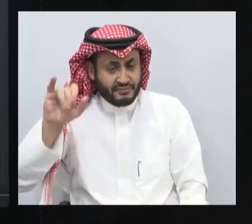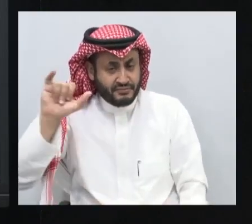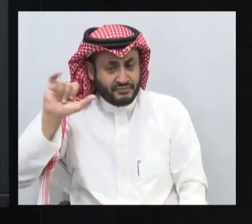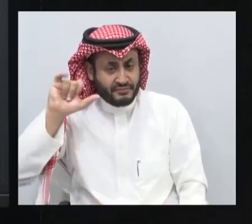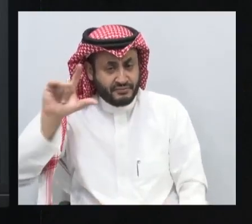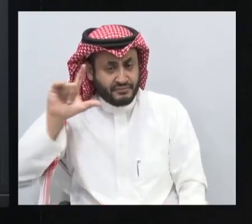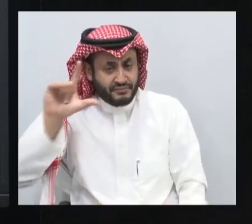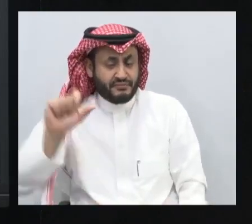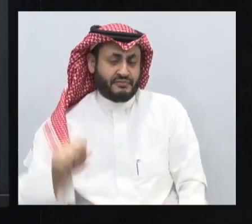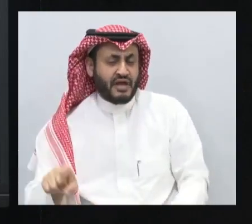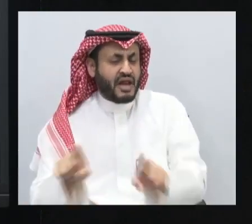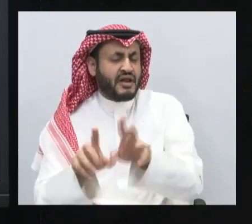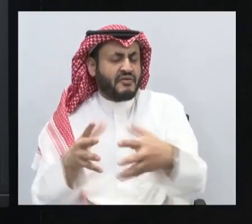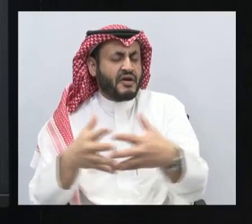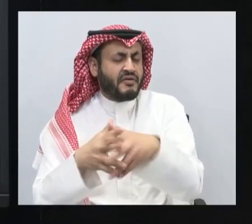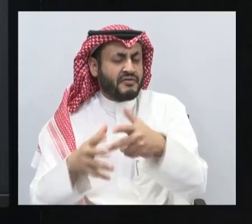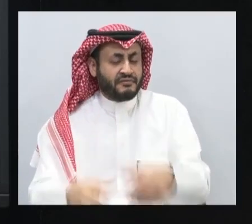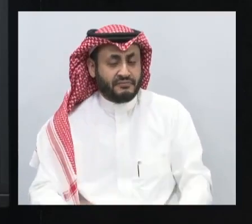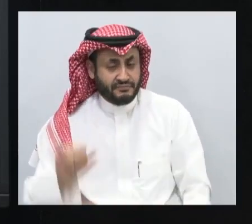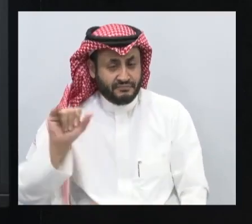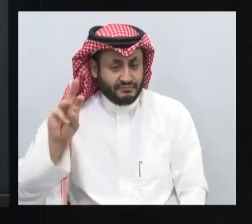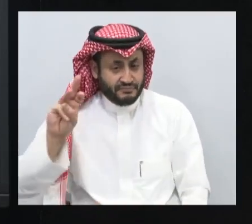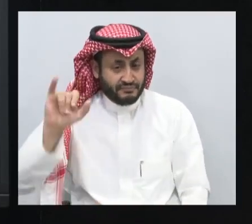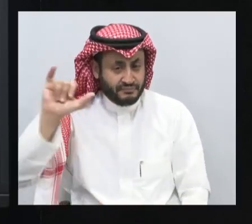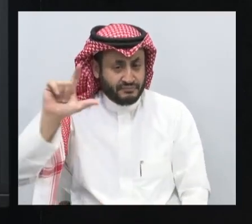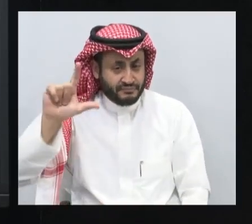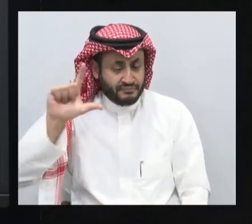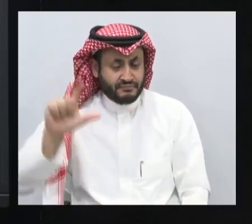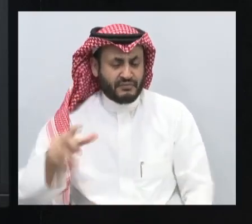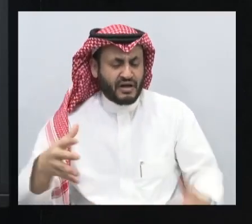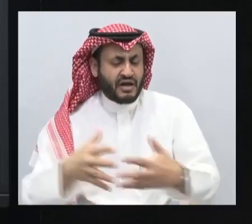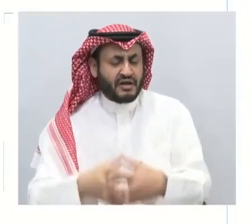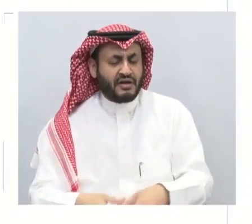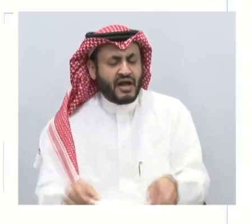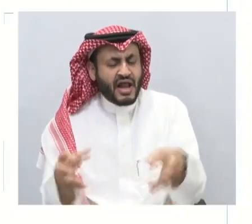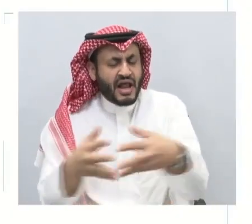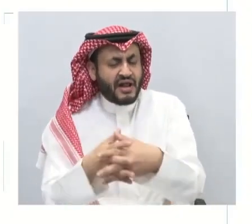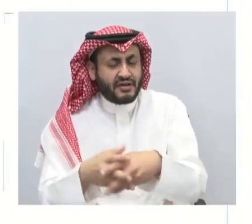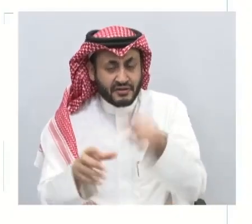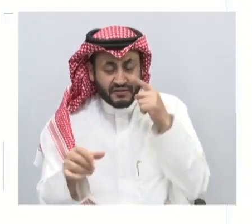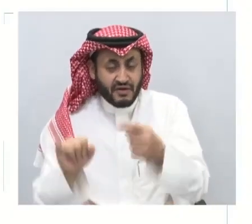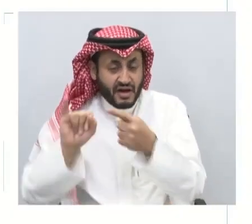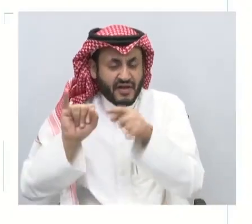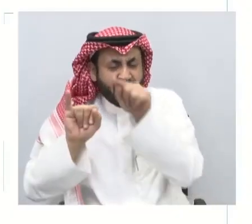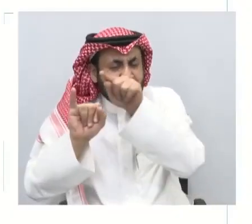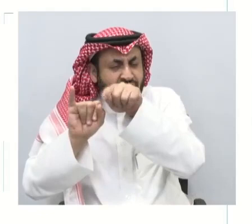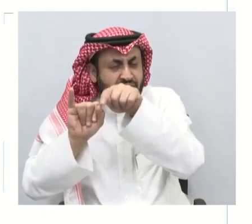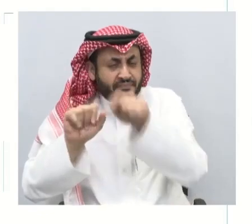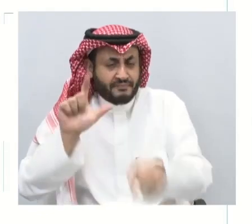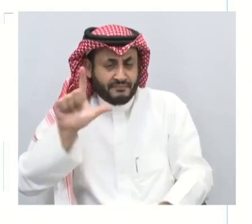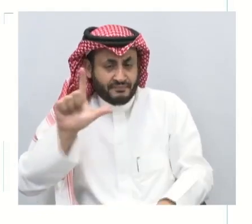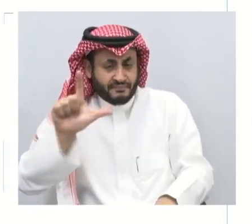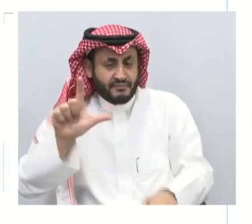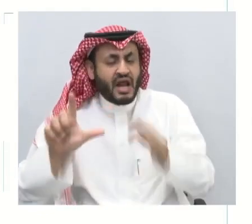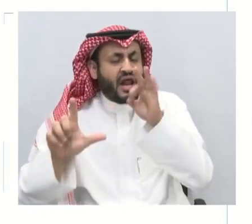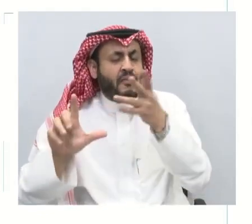general with all pronouns. You contract it like this. You make an apostrophe, and you